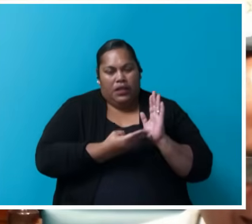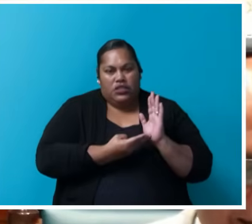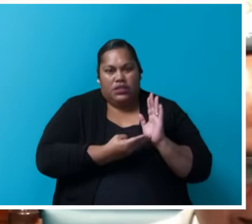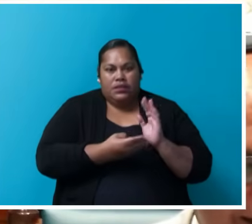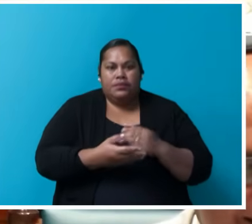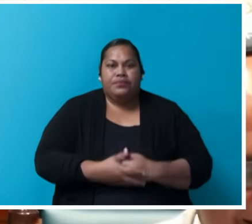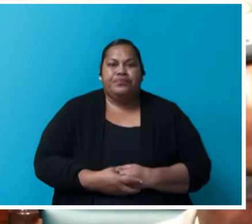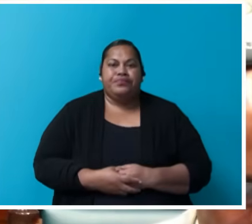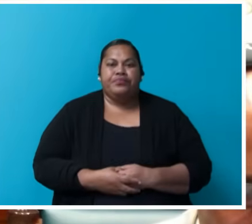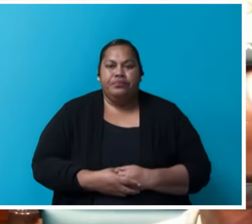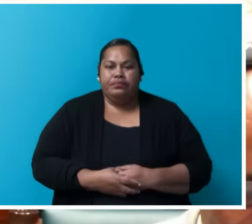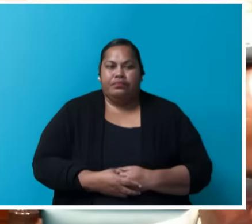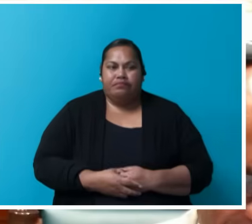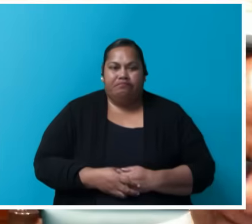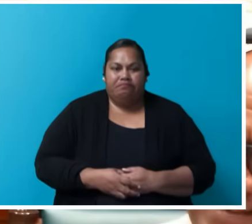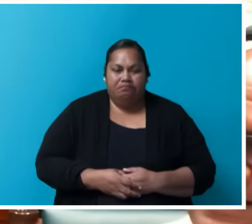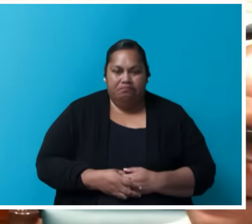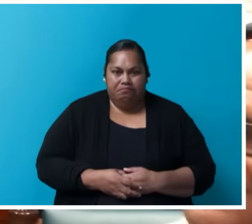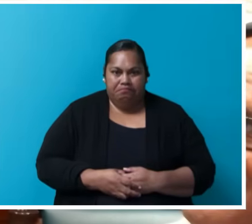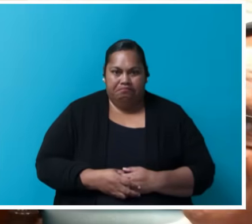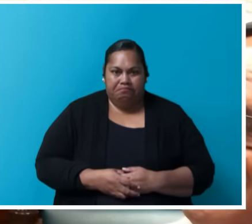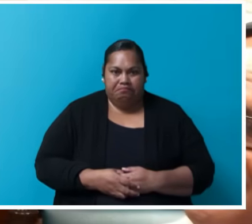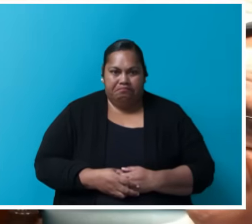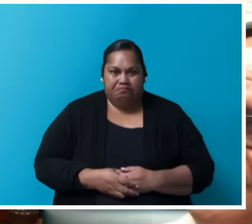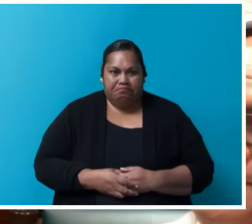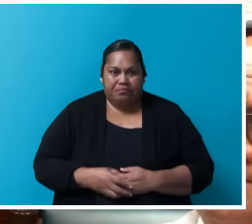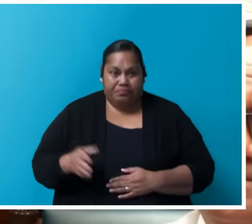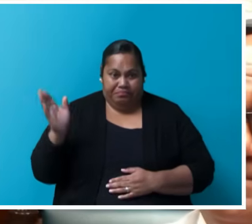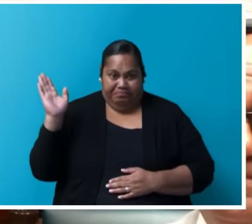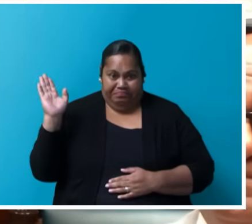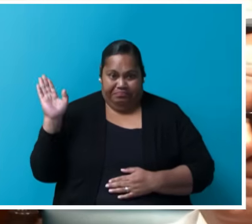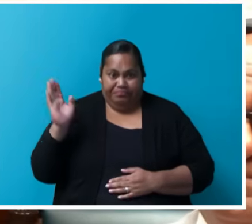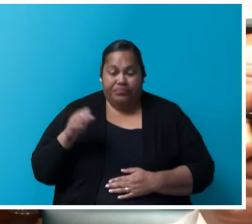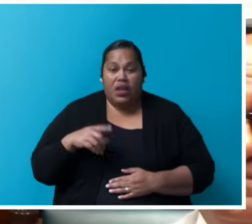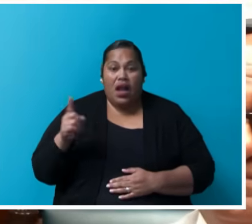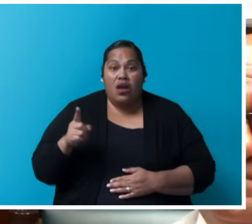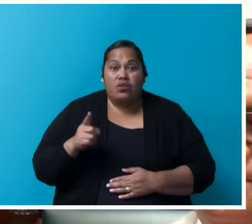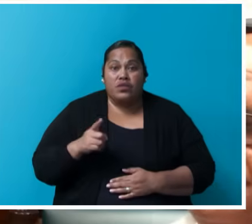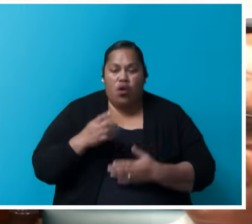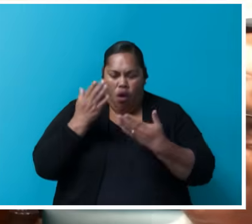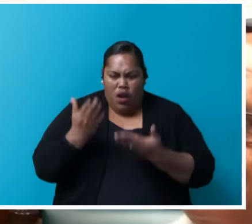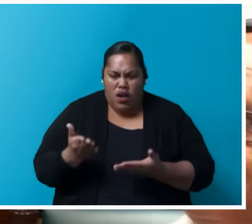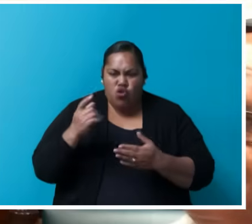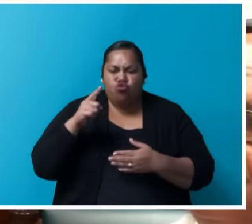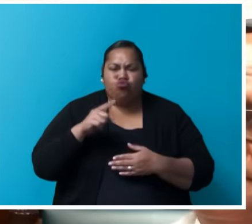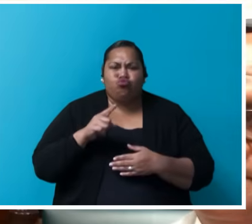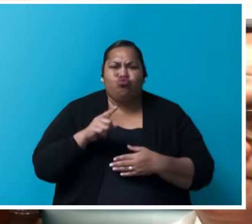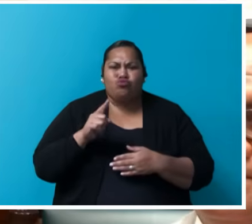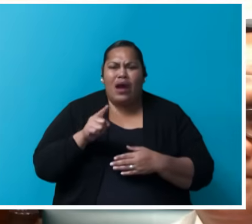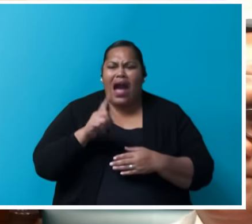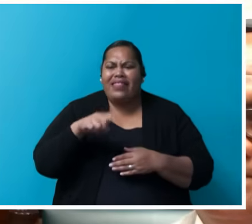Mr. Speaker, I was deeply honoured to attend the installation of Ratu Tuvita Hulia Kemba Mara